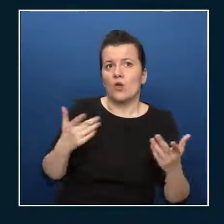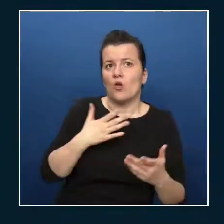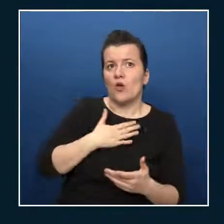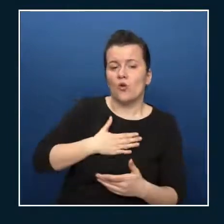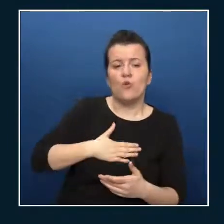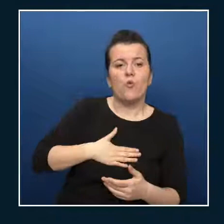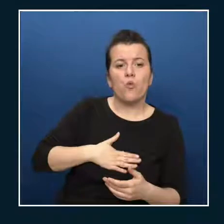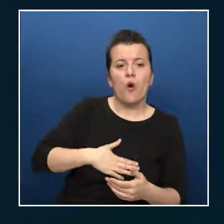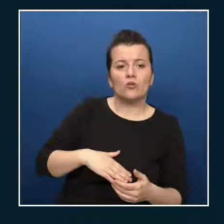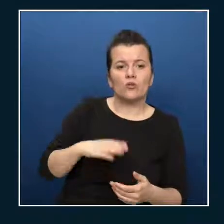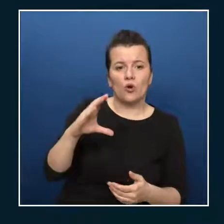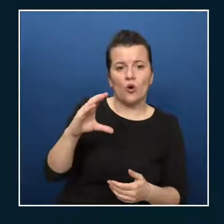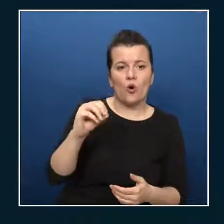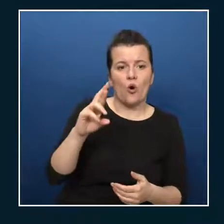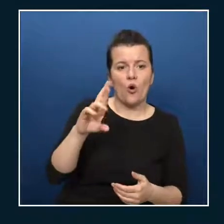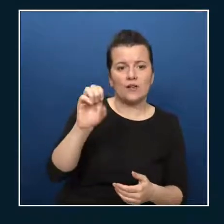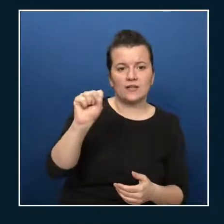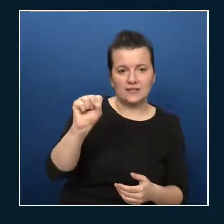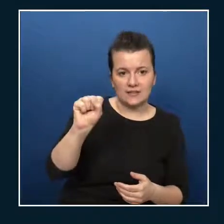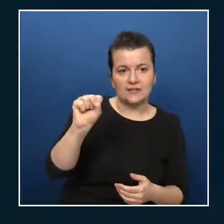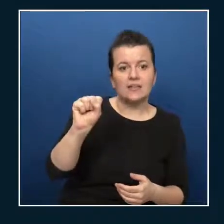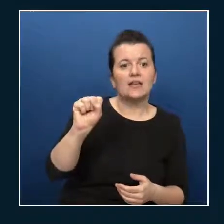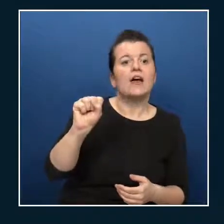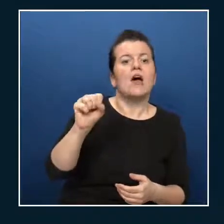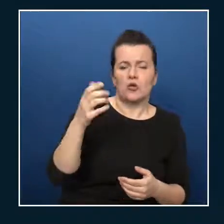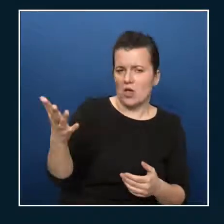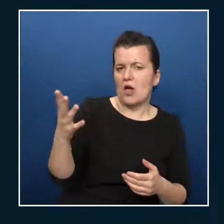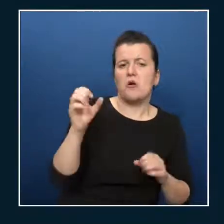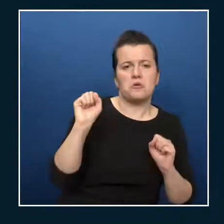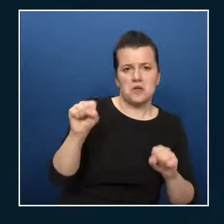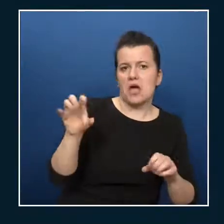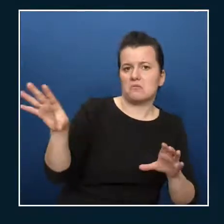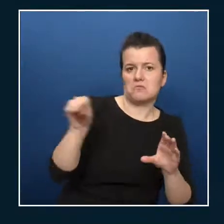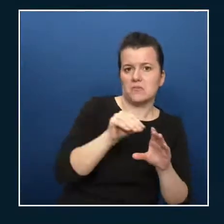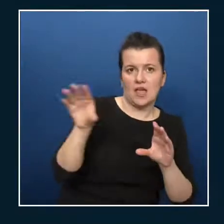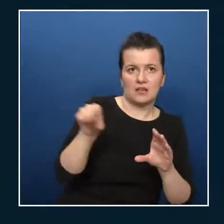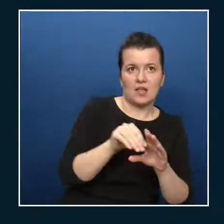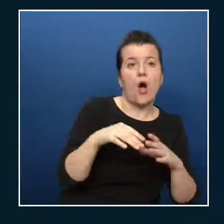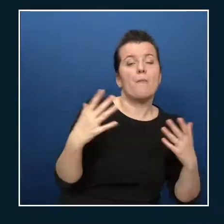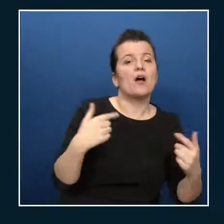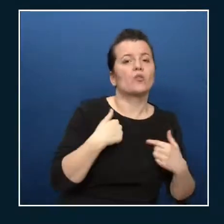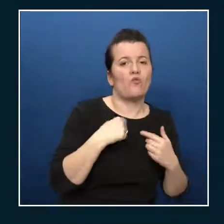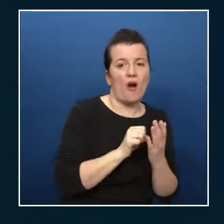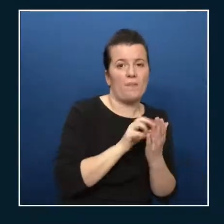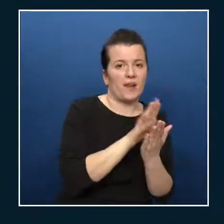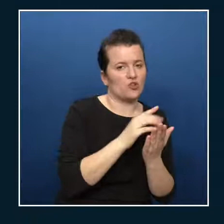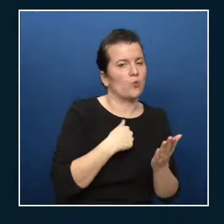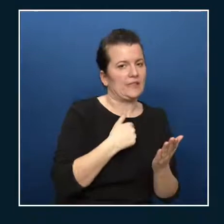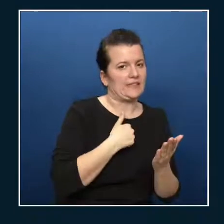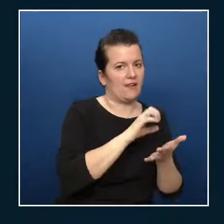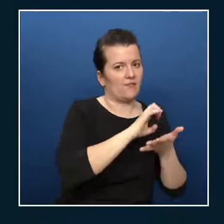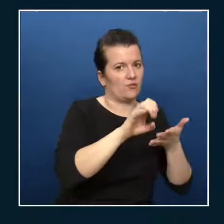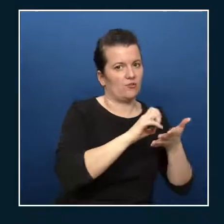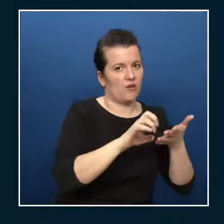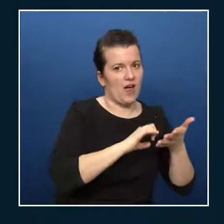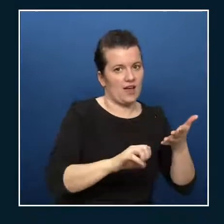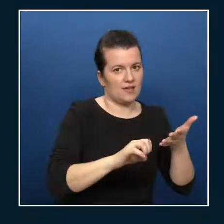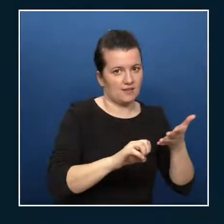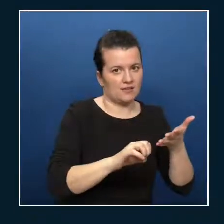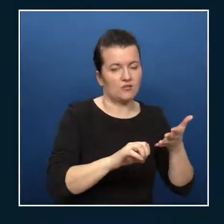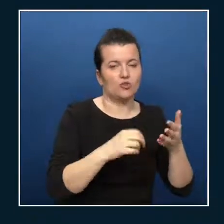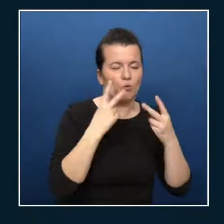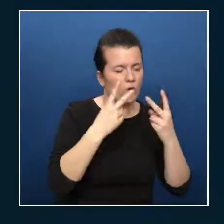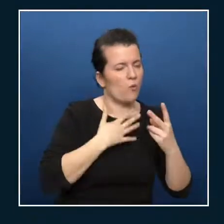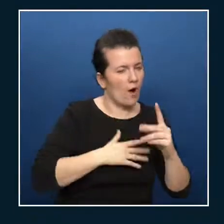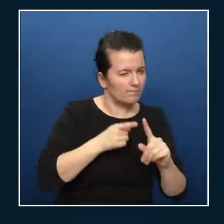Express module. But for authentication, we write ourselves so that we can have full control on how exactly it works. So